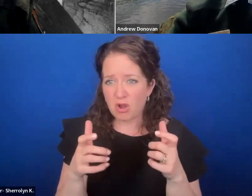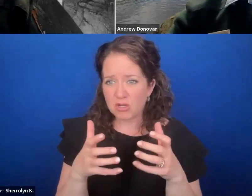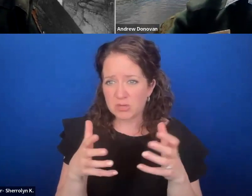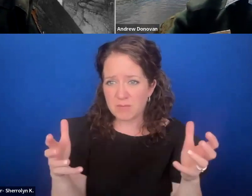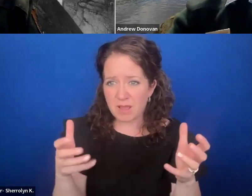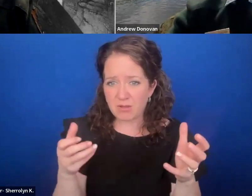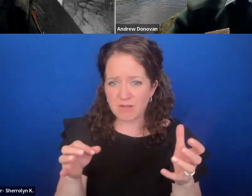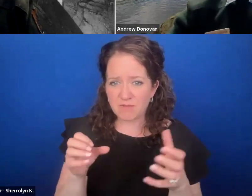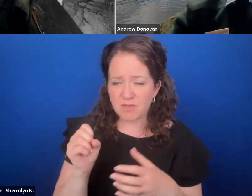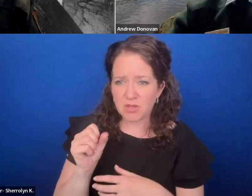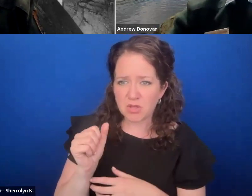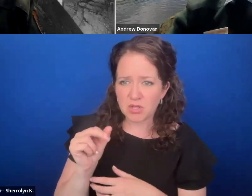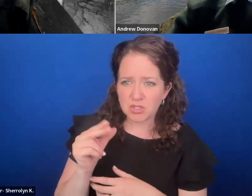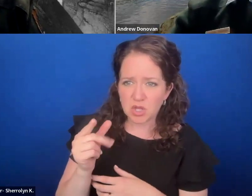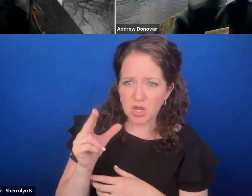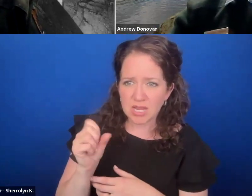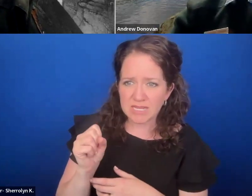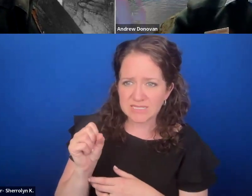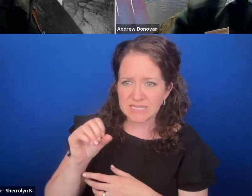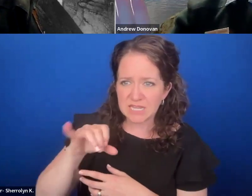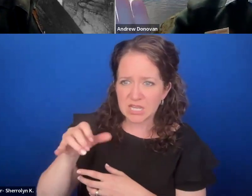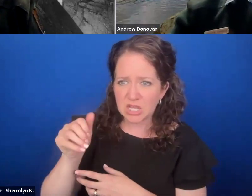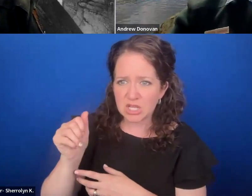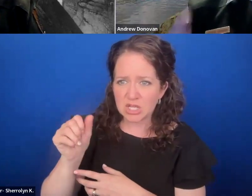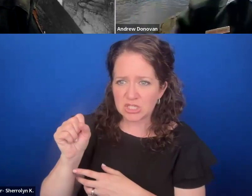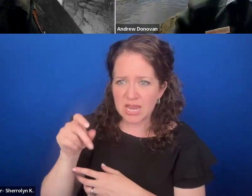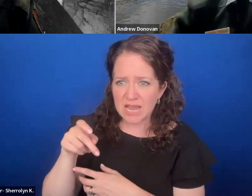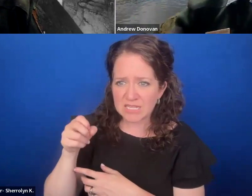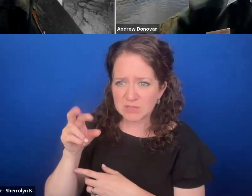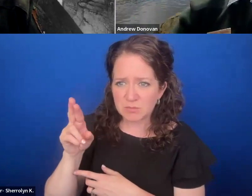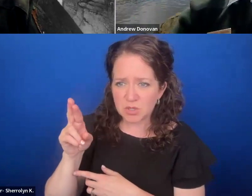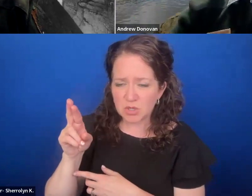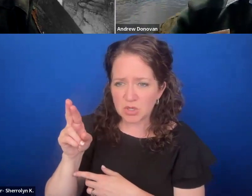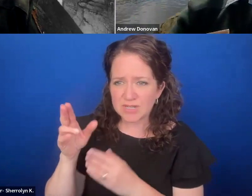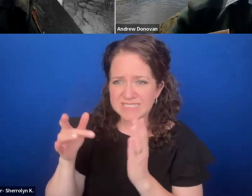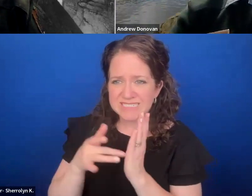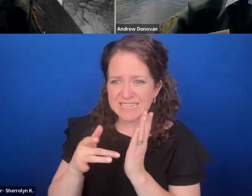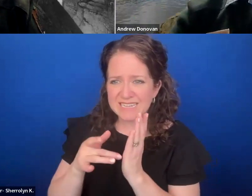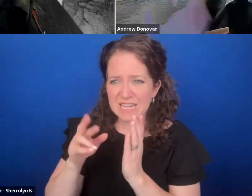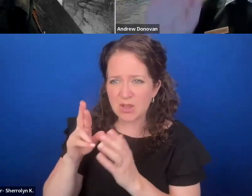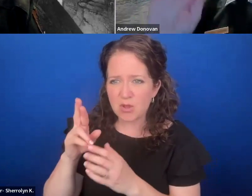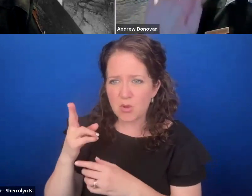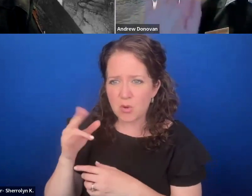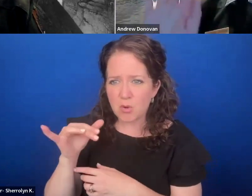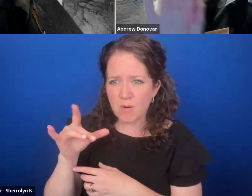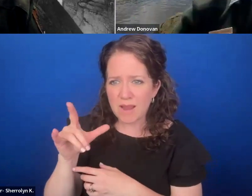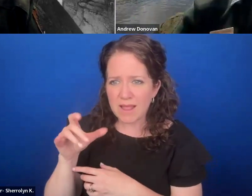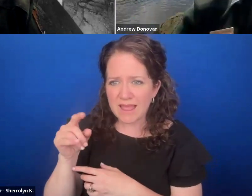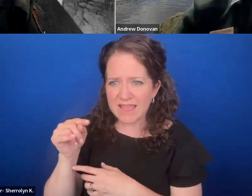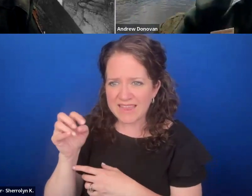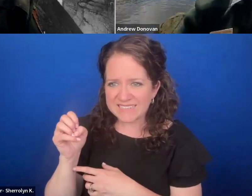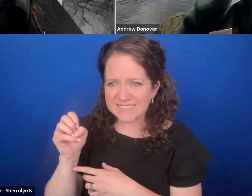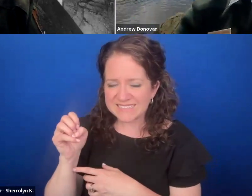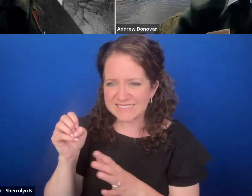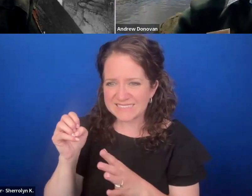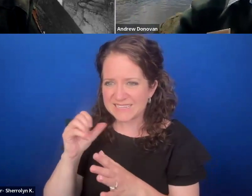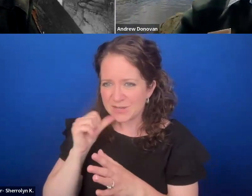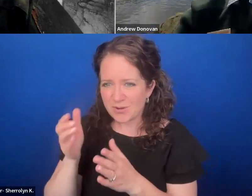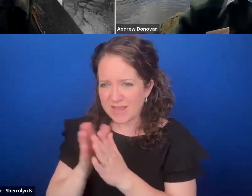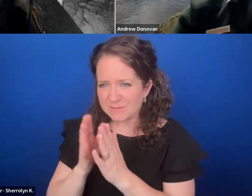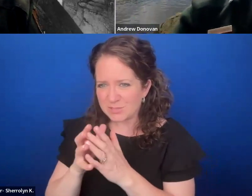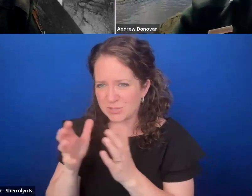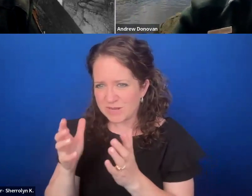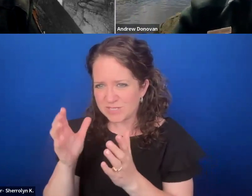Saugus jasper. It's a stone. It's not technically a jasper. It's technically a rhyolite, but that's okay. Don't ask me more than that because I don't know